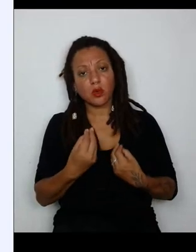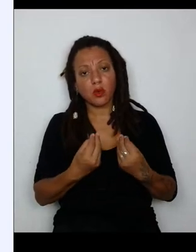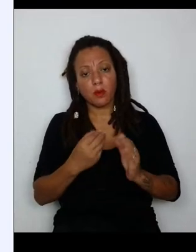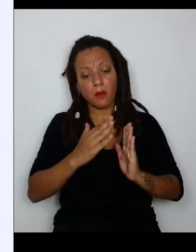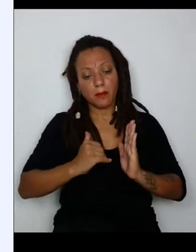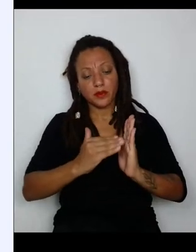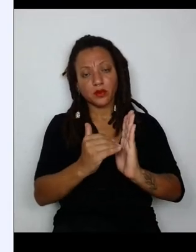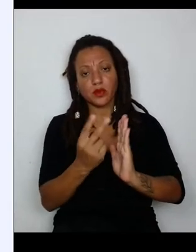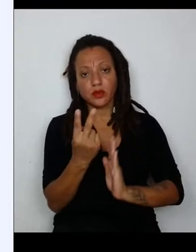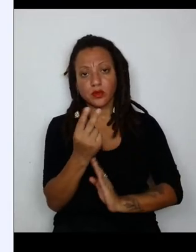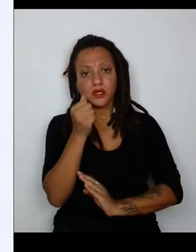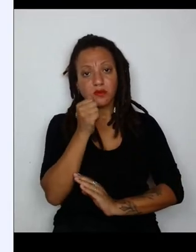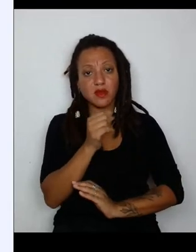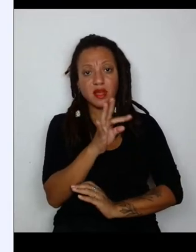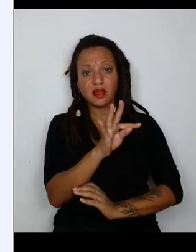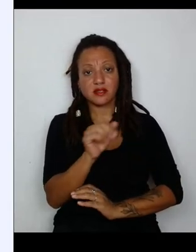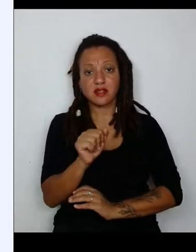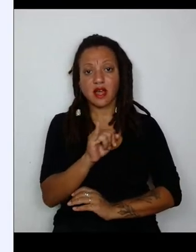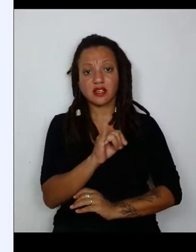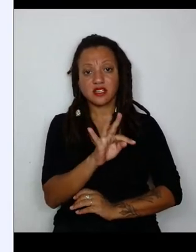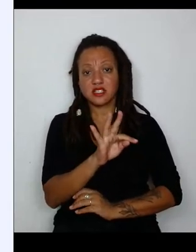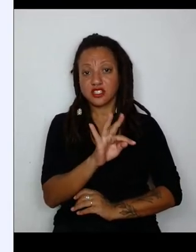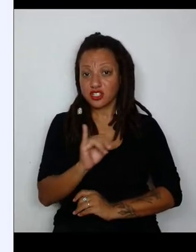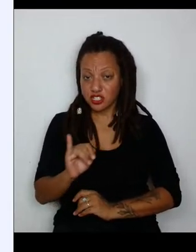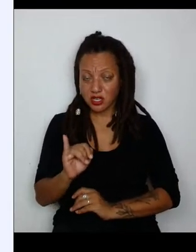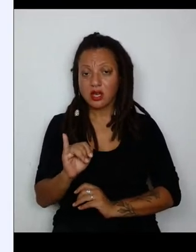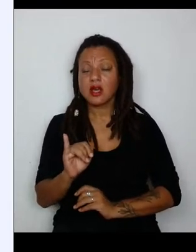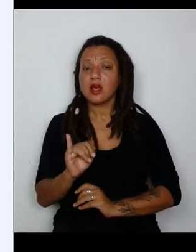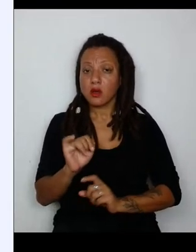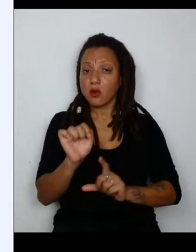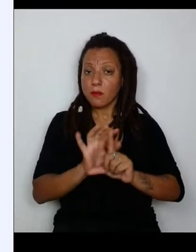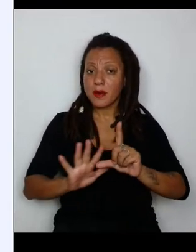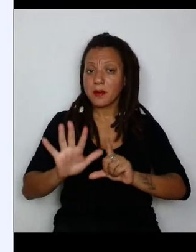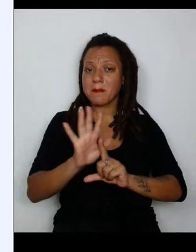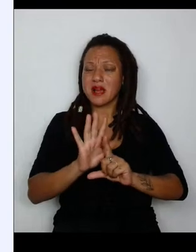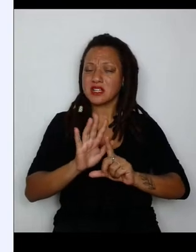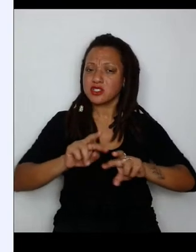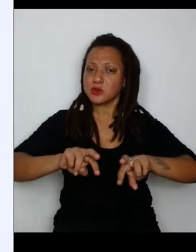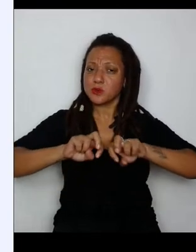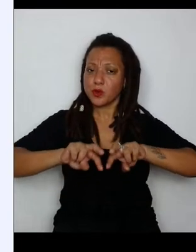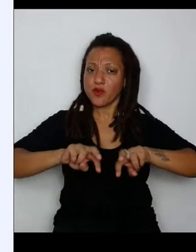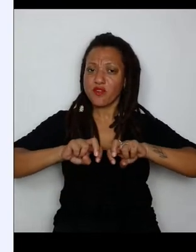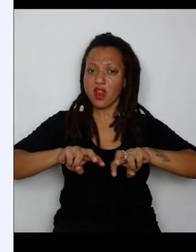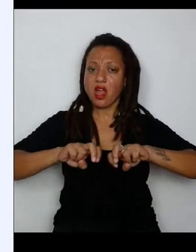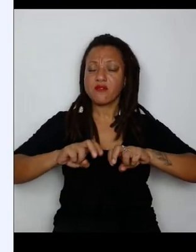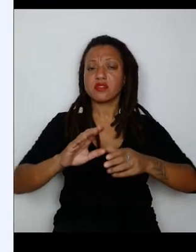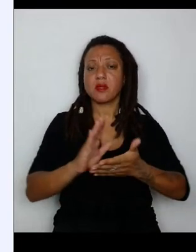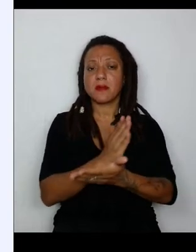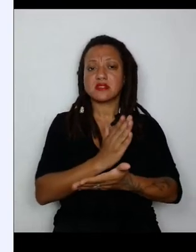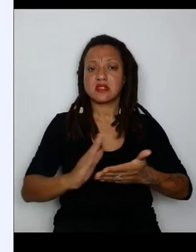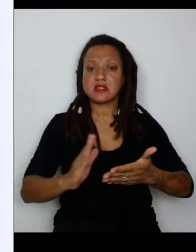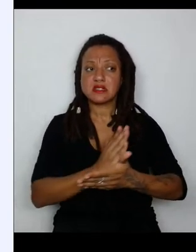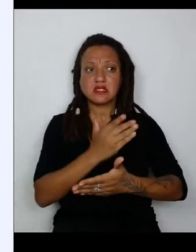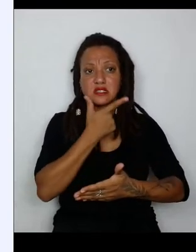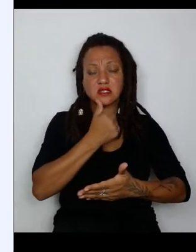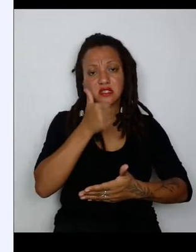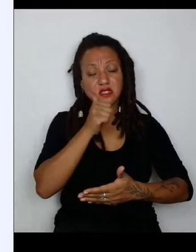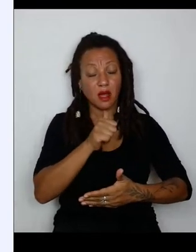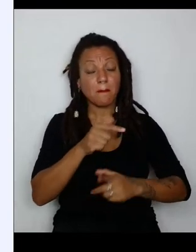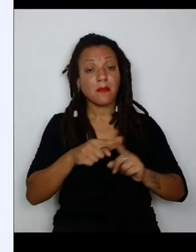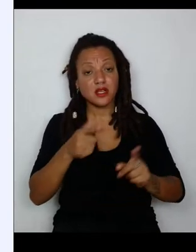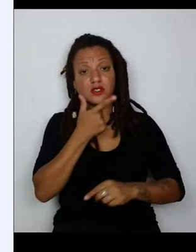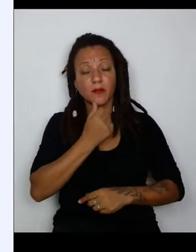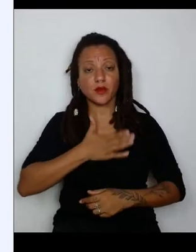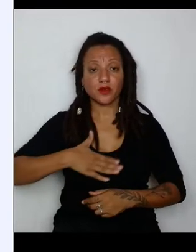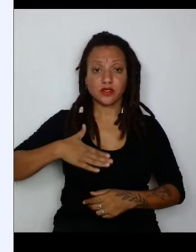image that pandered to the male gaze uh in 1989 that earlier feminist critique was brought to fruition by